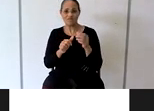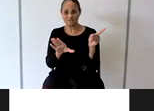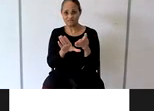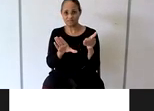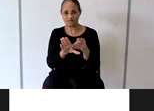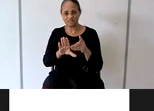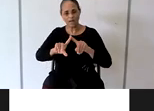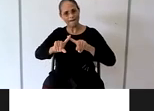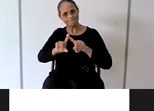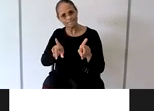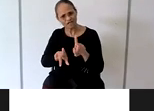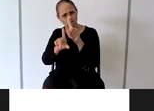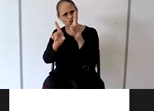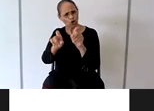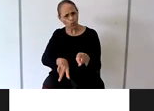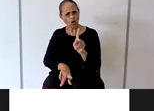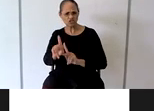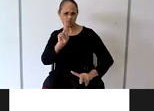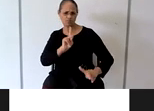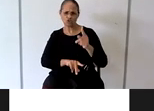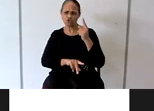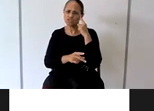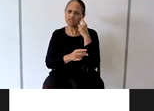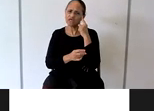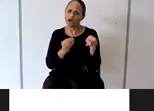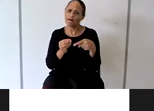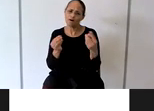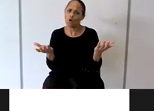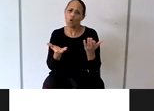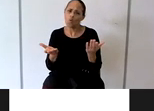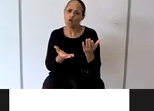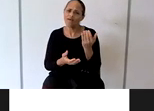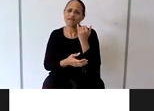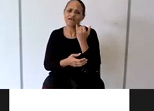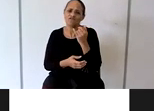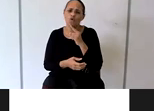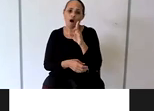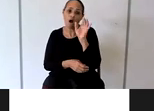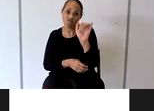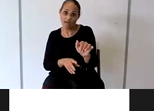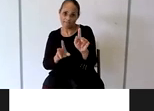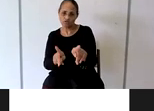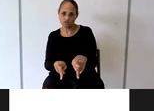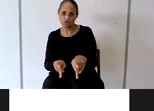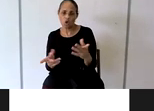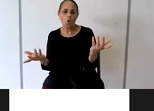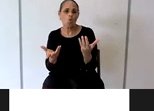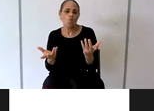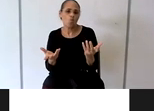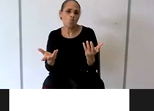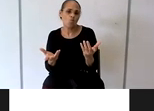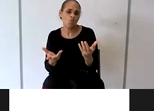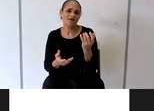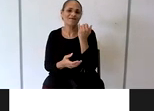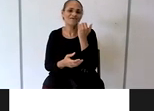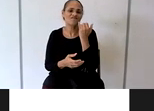But she questions people to think about, what if you are that person? What if you are